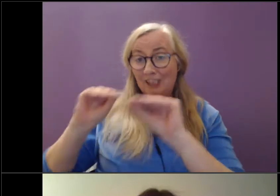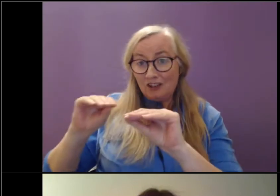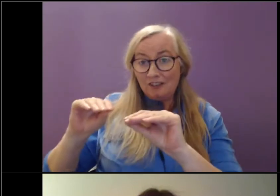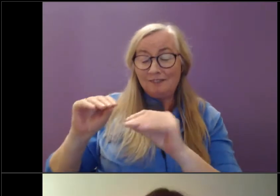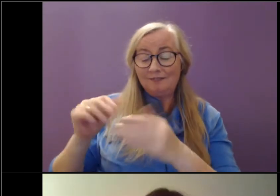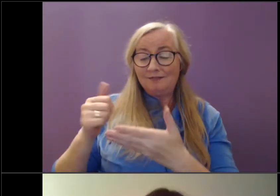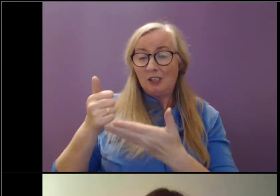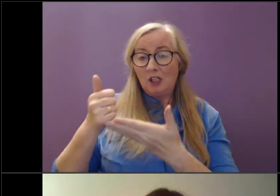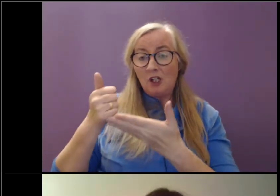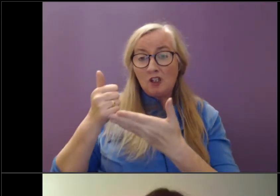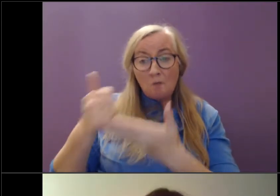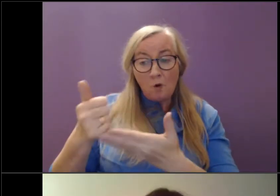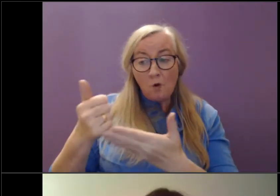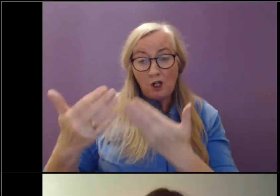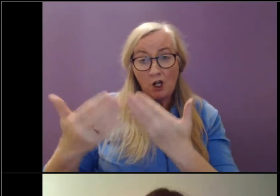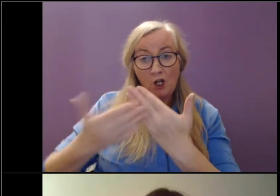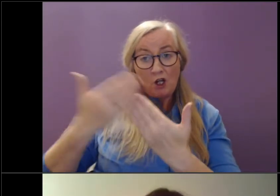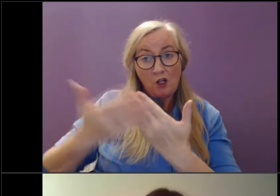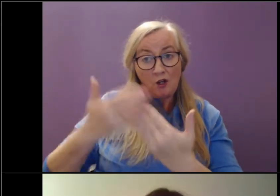young people with that.